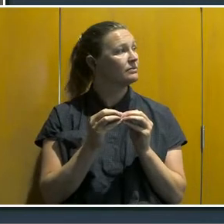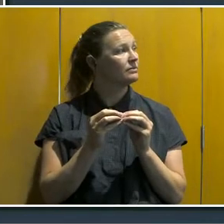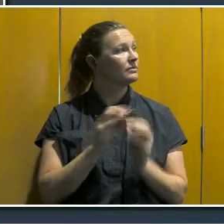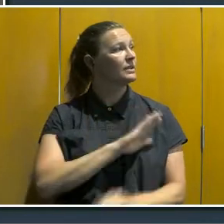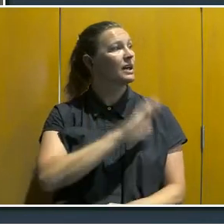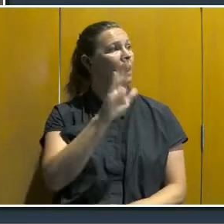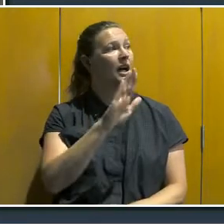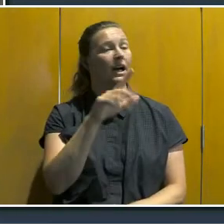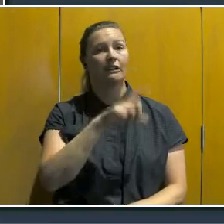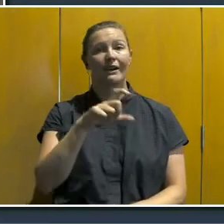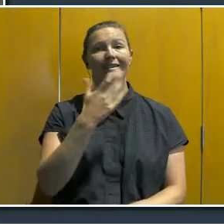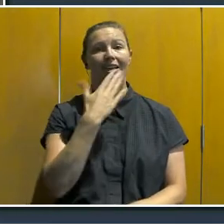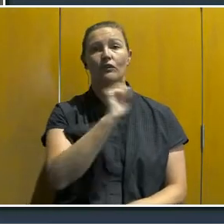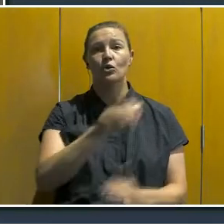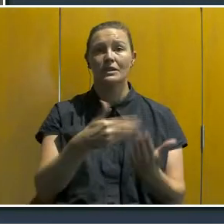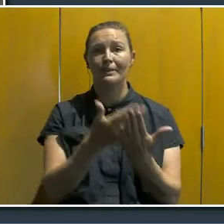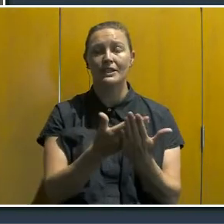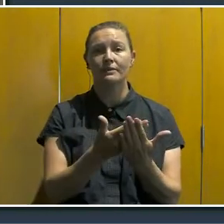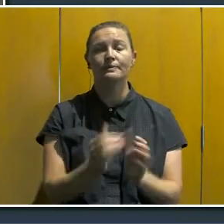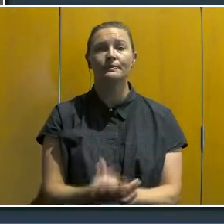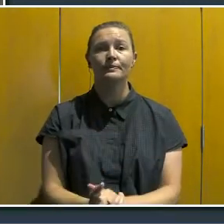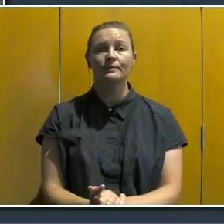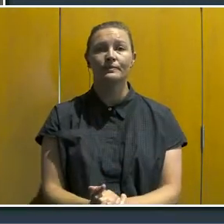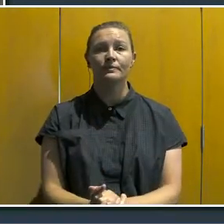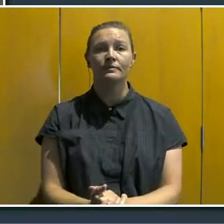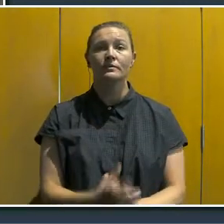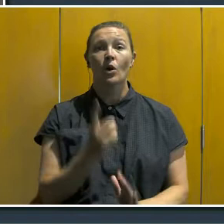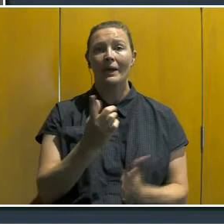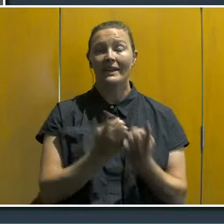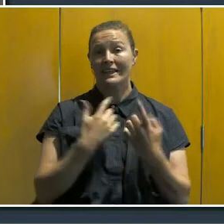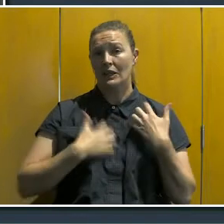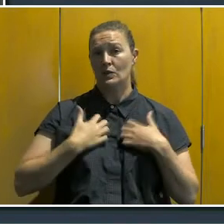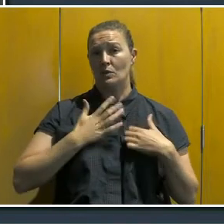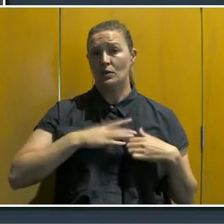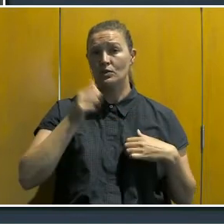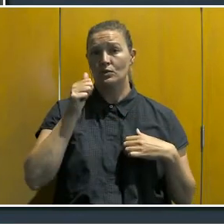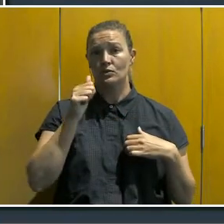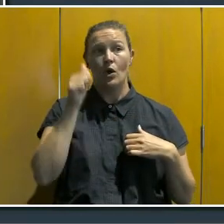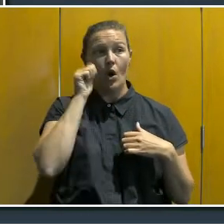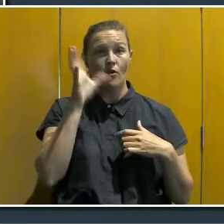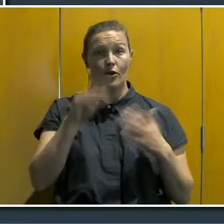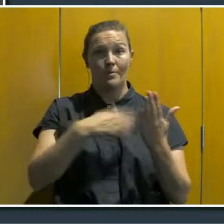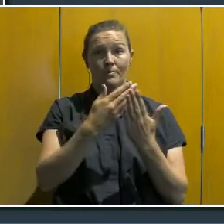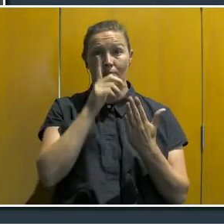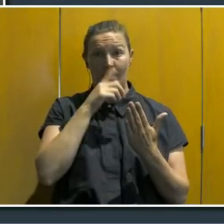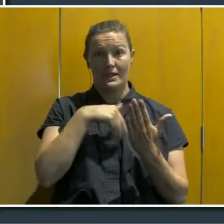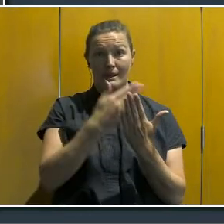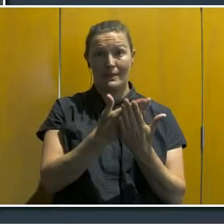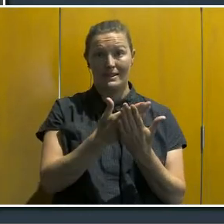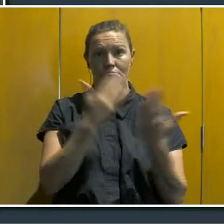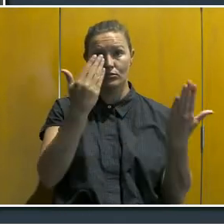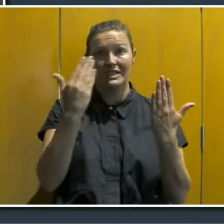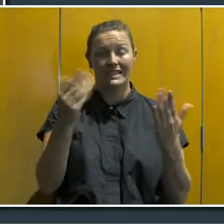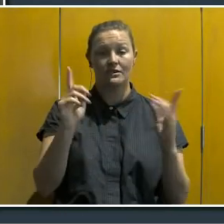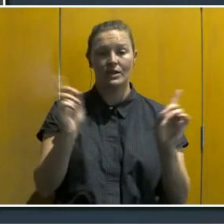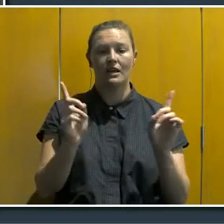Hi, Craig. Thank you for your submission. I think one of the things I'm interested to hear from submitters is around that, that idea